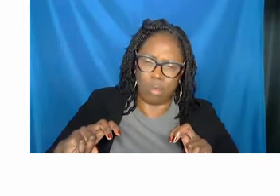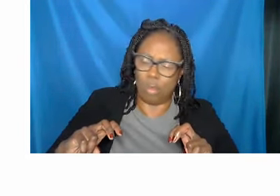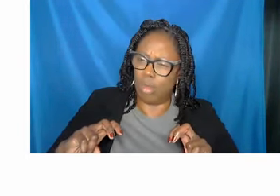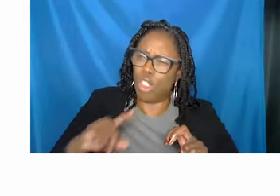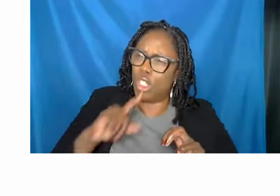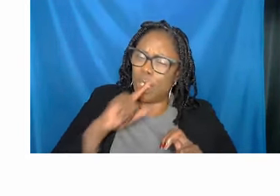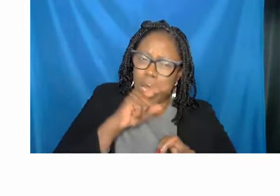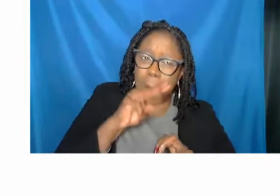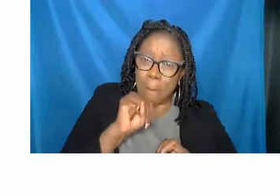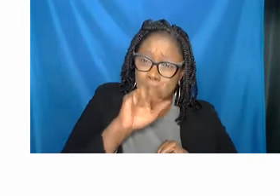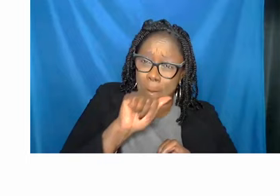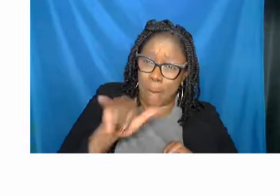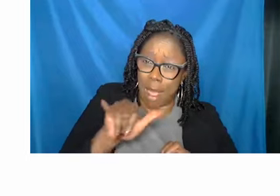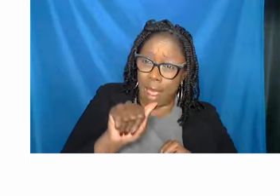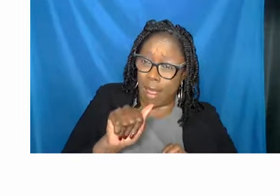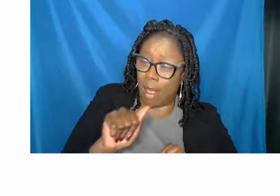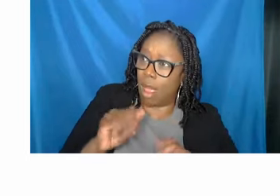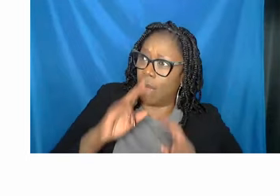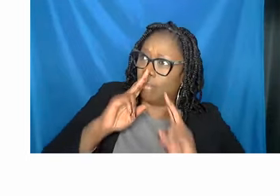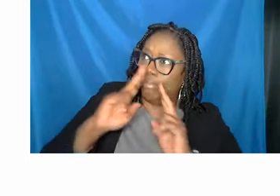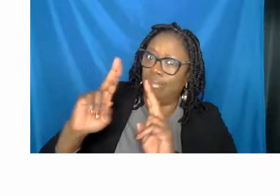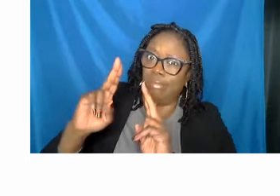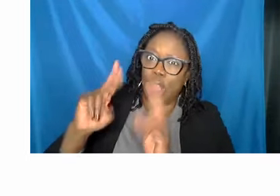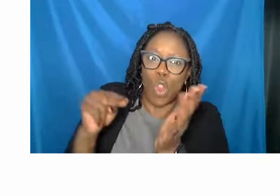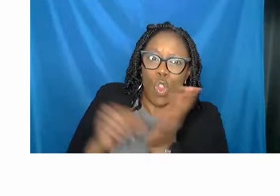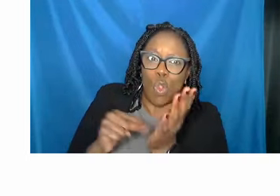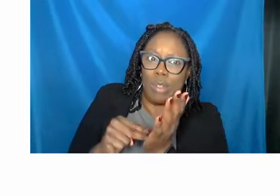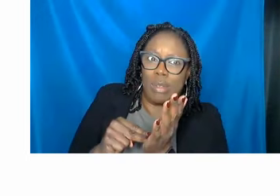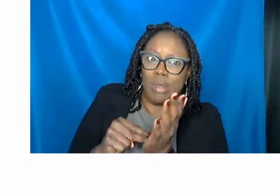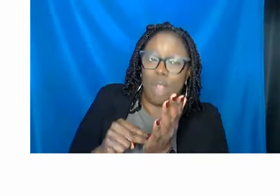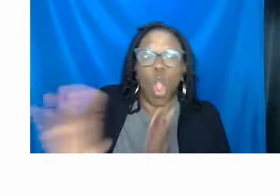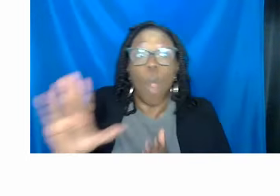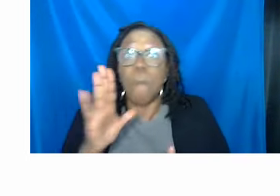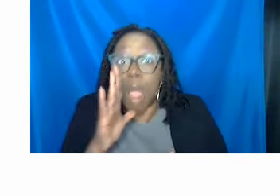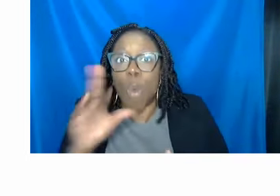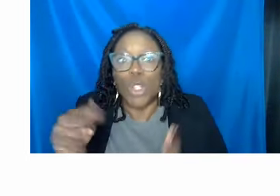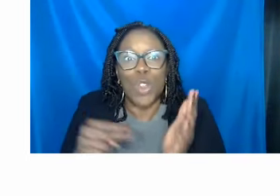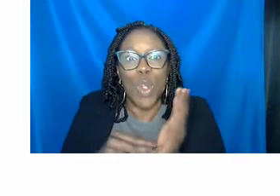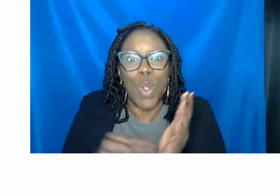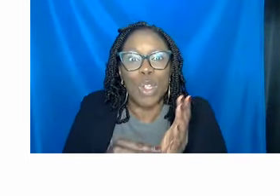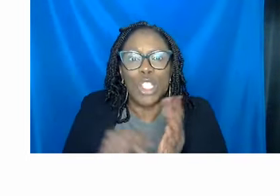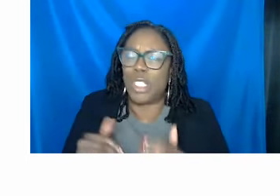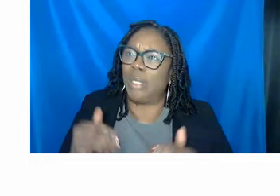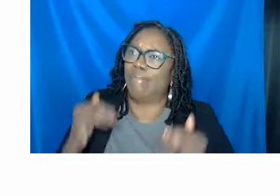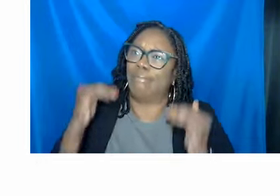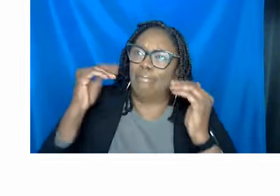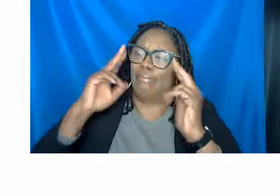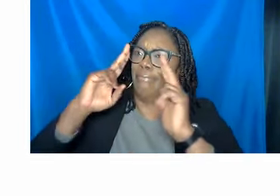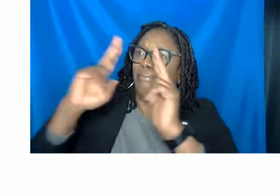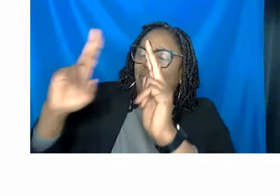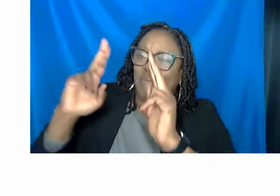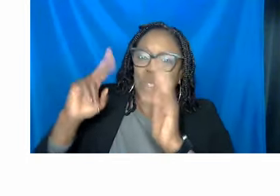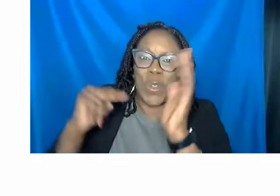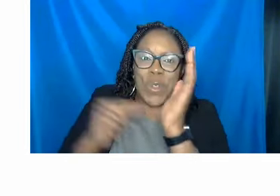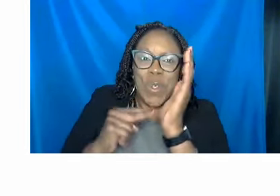high esteem. Apparently her mother was a nurse. Now, I don't know what her relationship was with her mother, but she held them in high esteem. And she